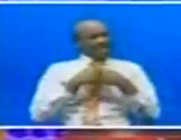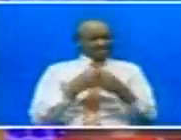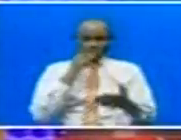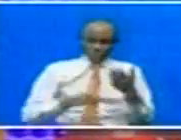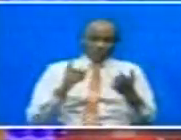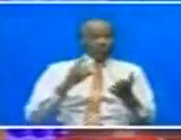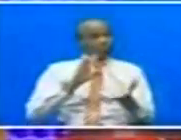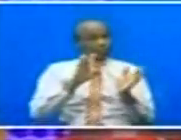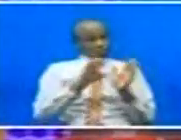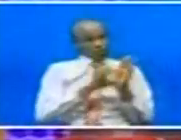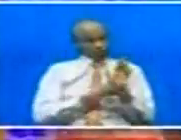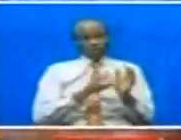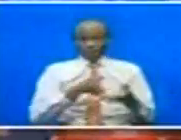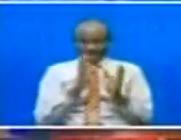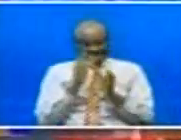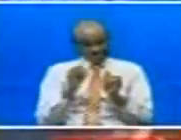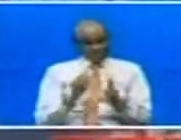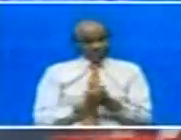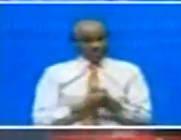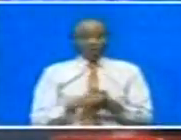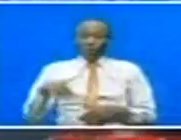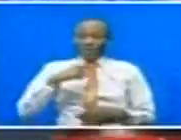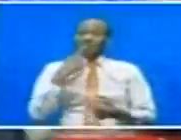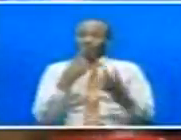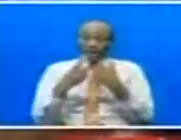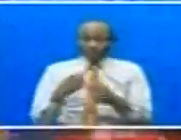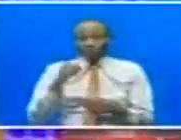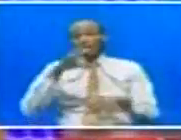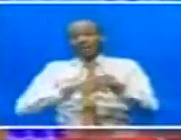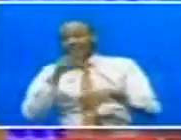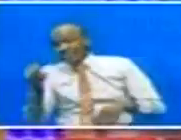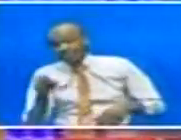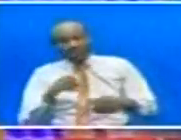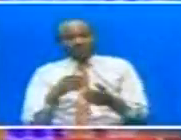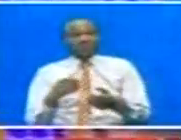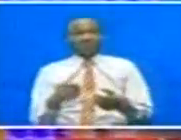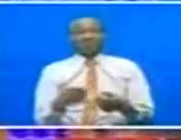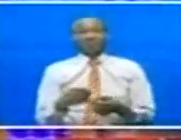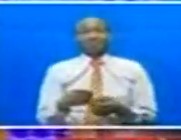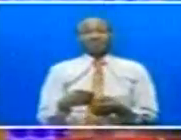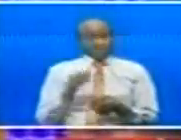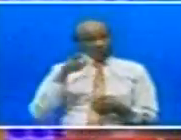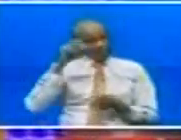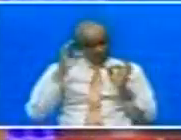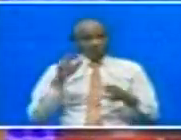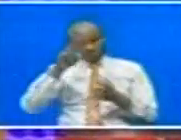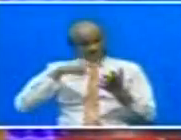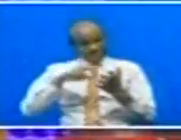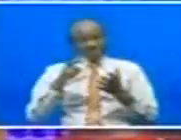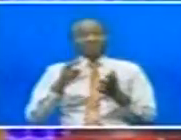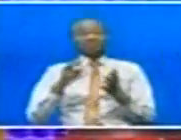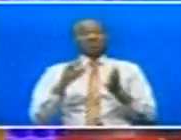dispensation is we talk about you get this, particularly if you read Chapter 4 on Bill of